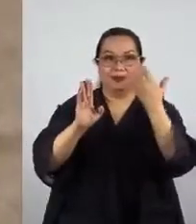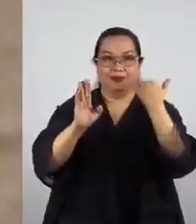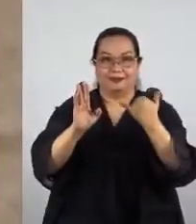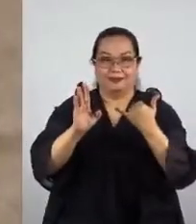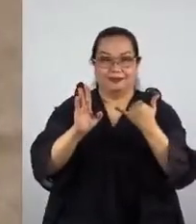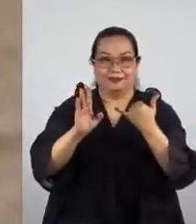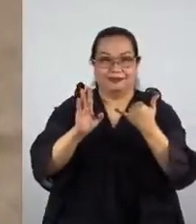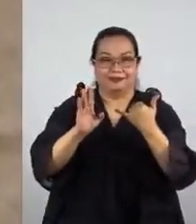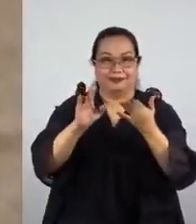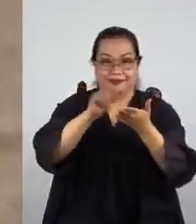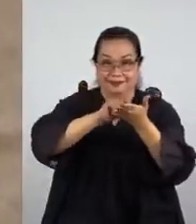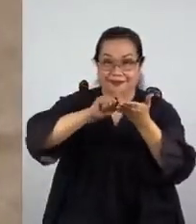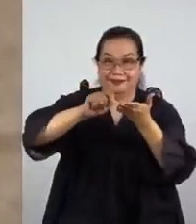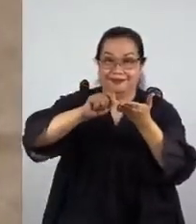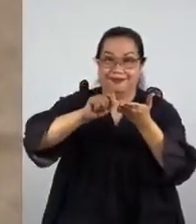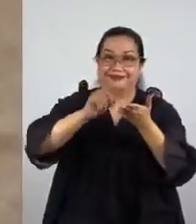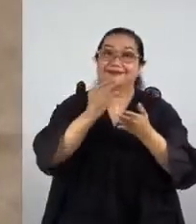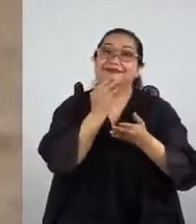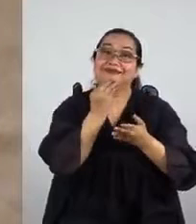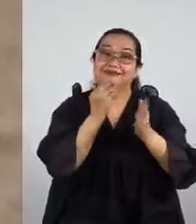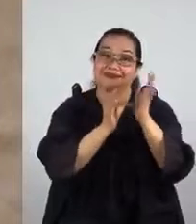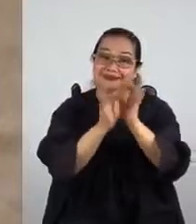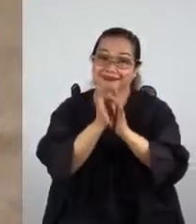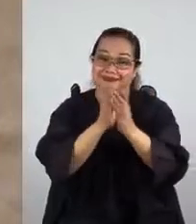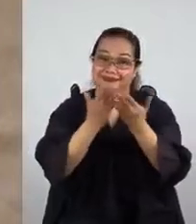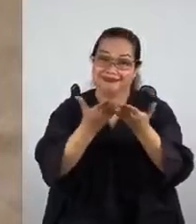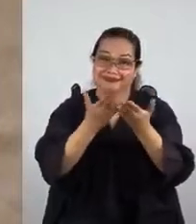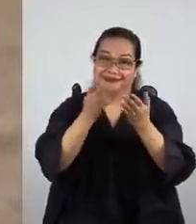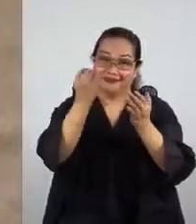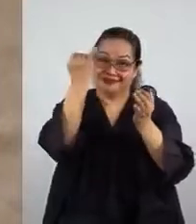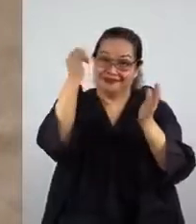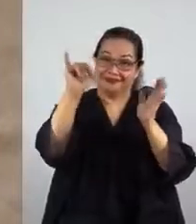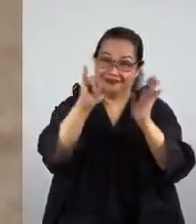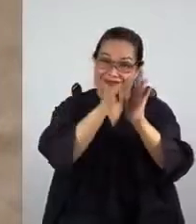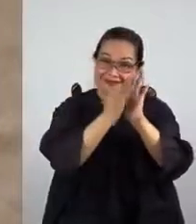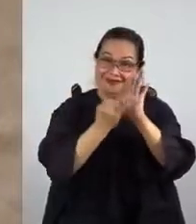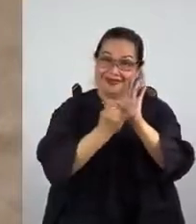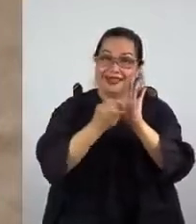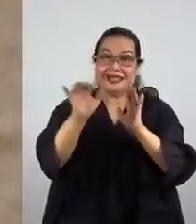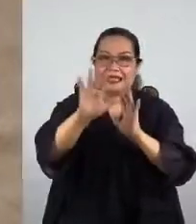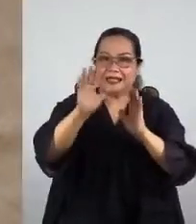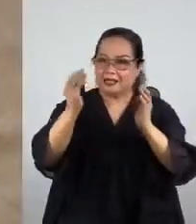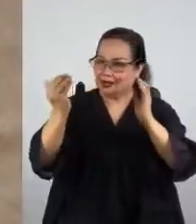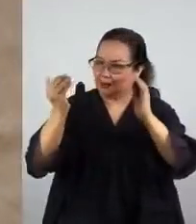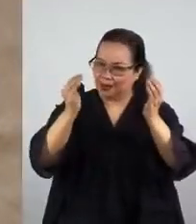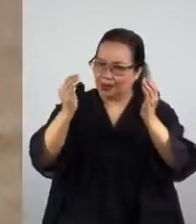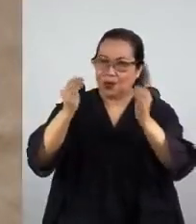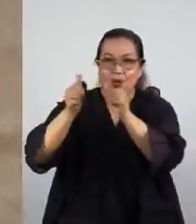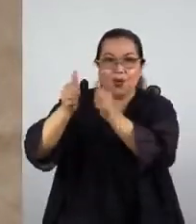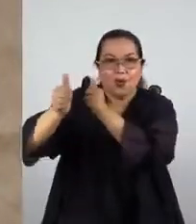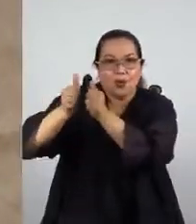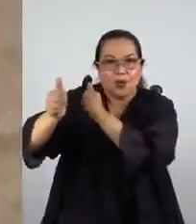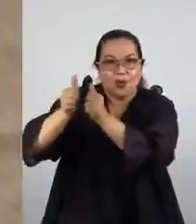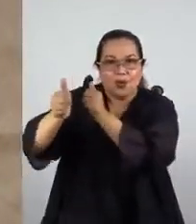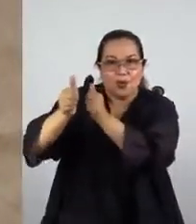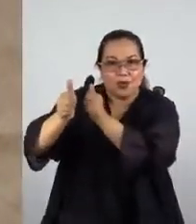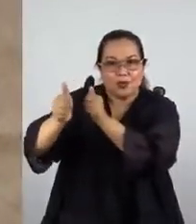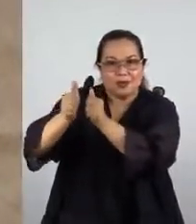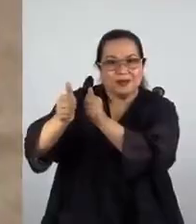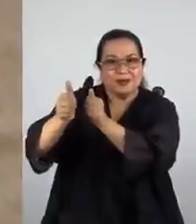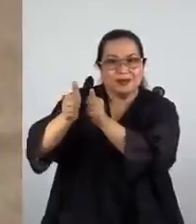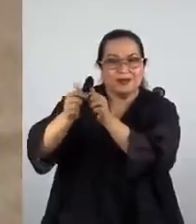The writer of Hebrews in these verses uses the imagery of a contest, an athletic competition,